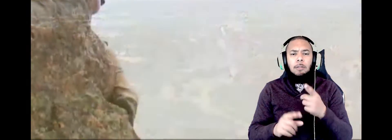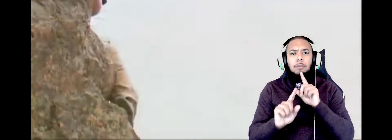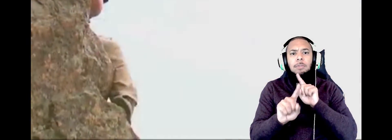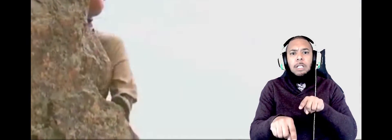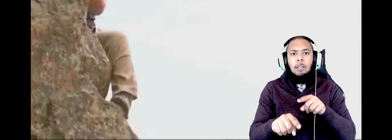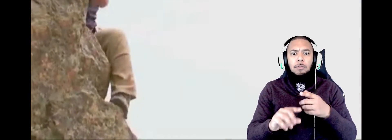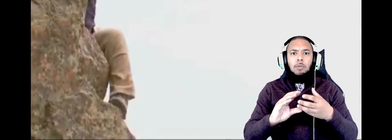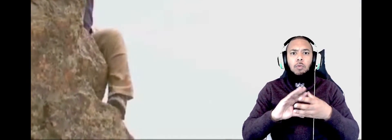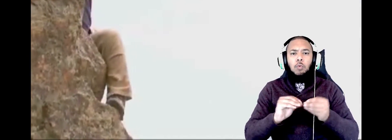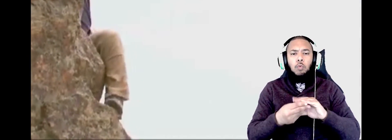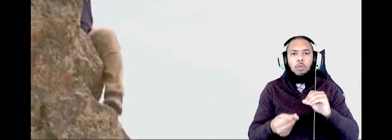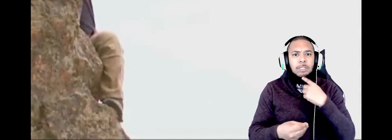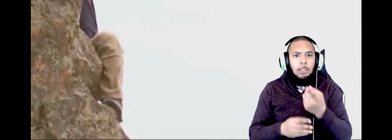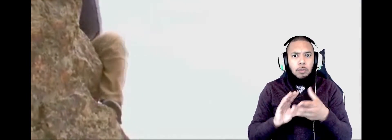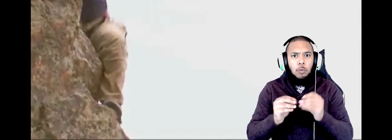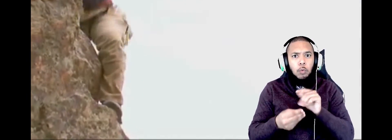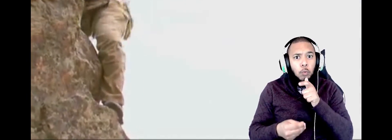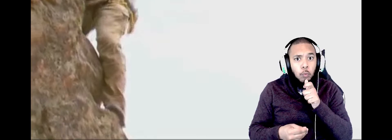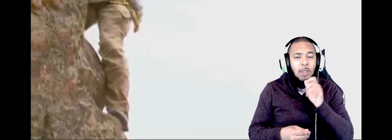That's the narrator.